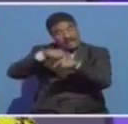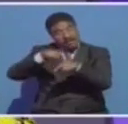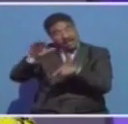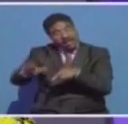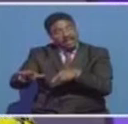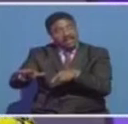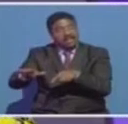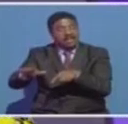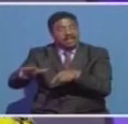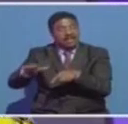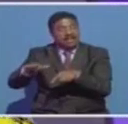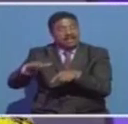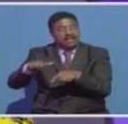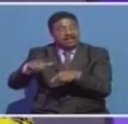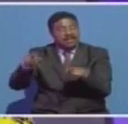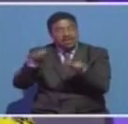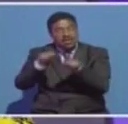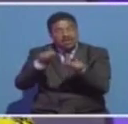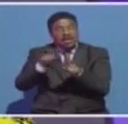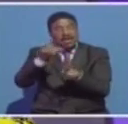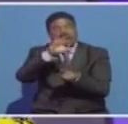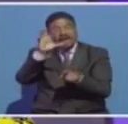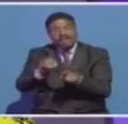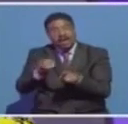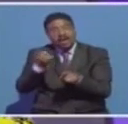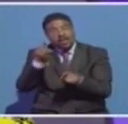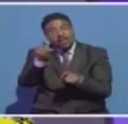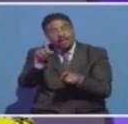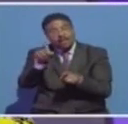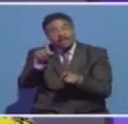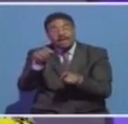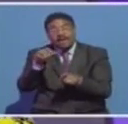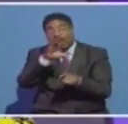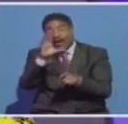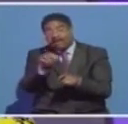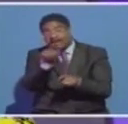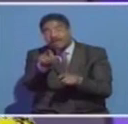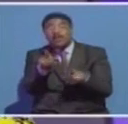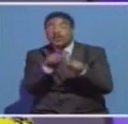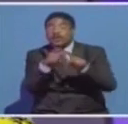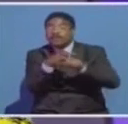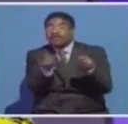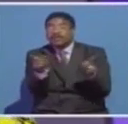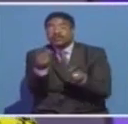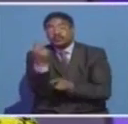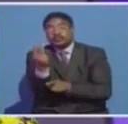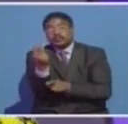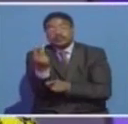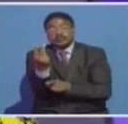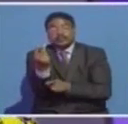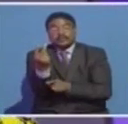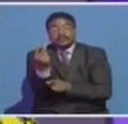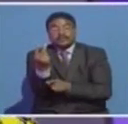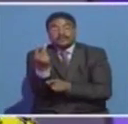fall season. And then there's the Africa armyworm, which has more devastating outcomes, because